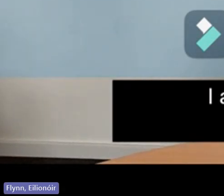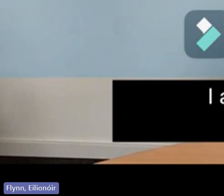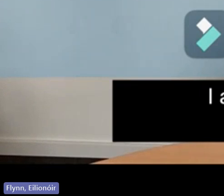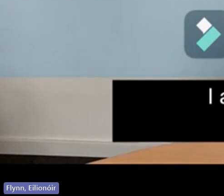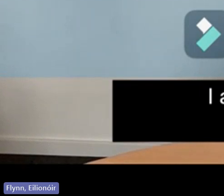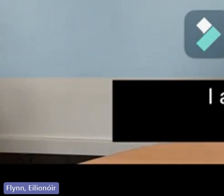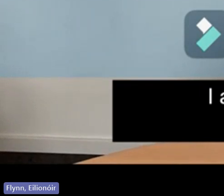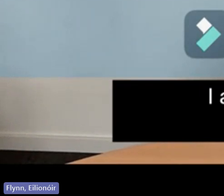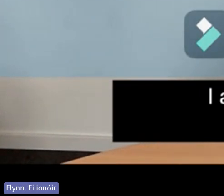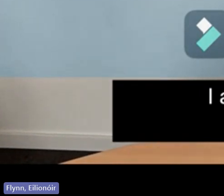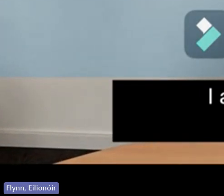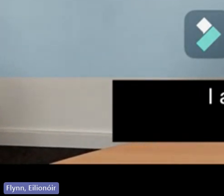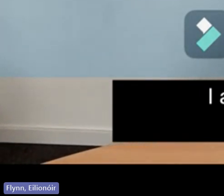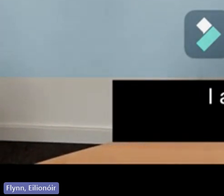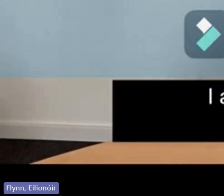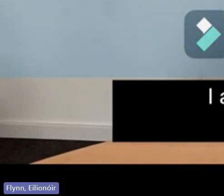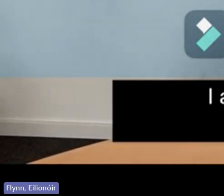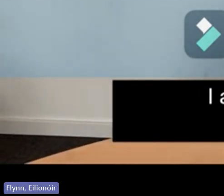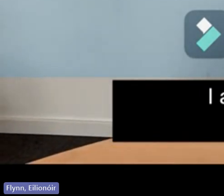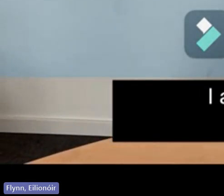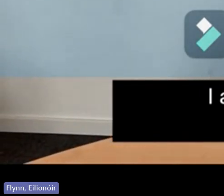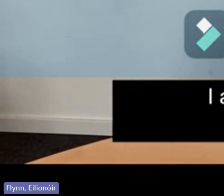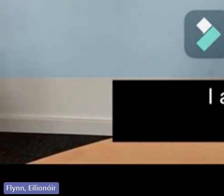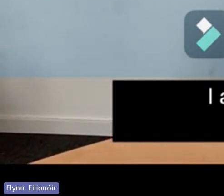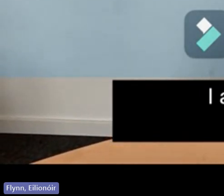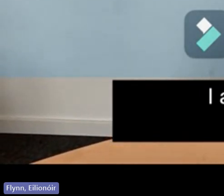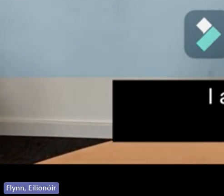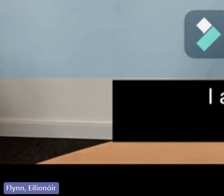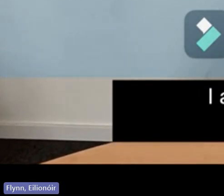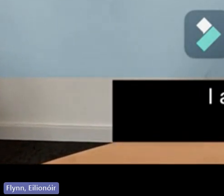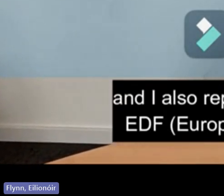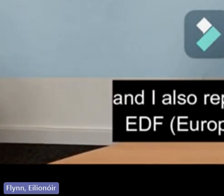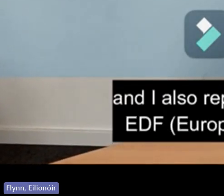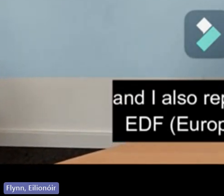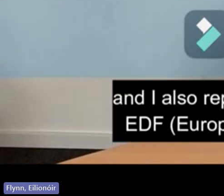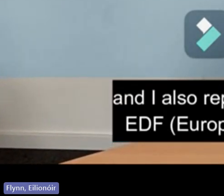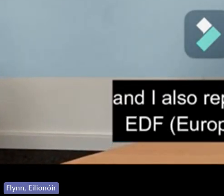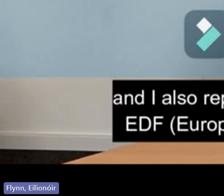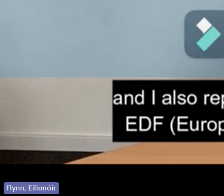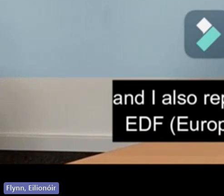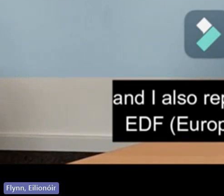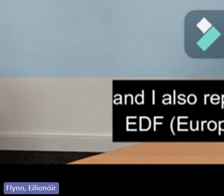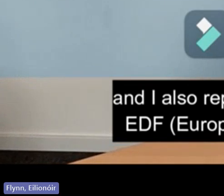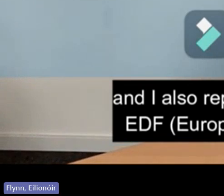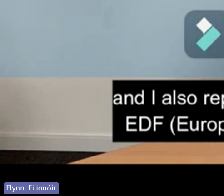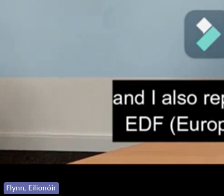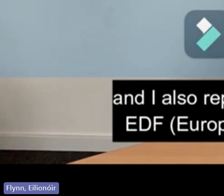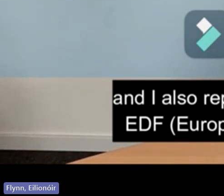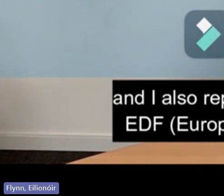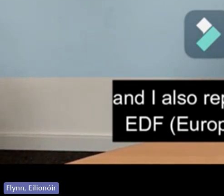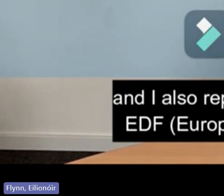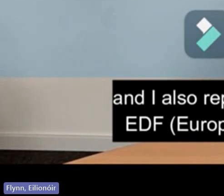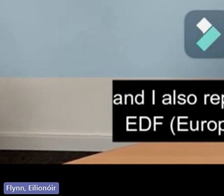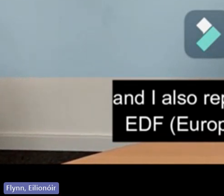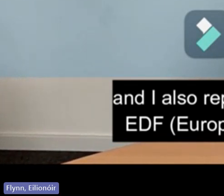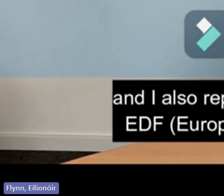I am a member of Inclusion Europe, i.e. the European Platform of Self-Advocates, and I also